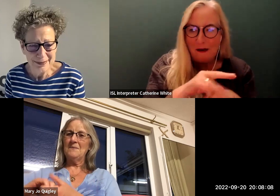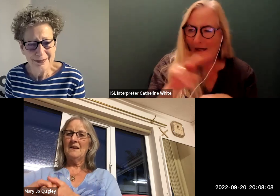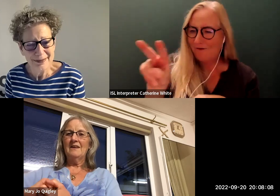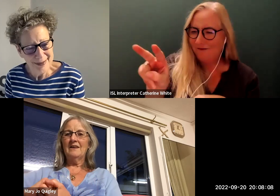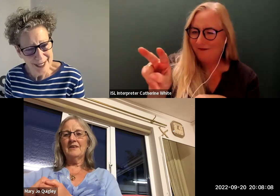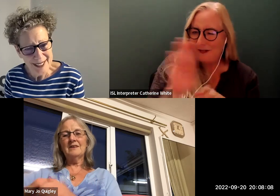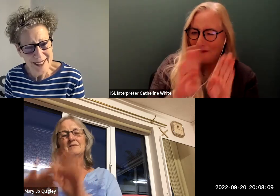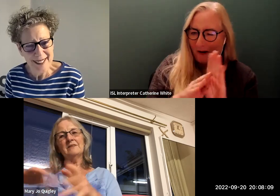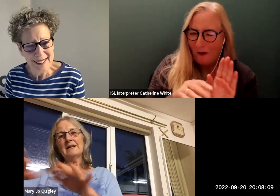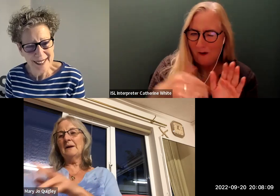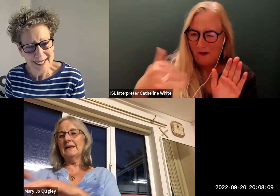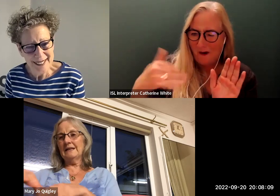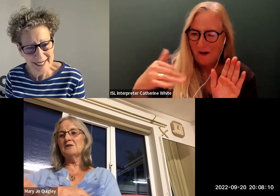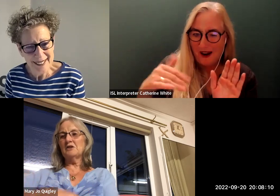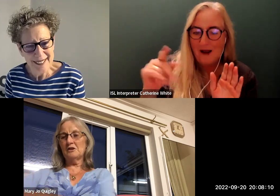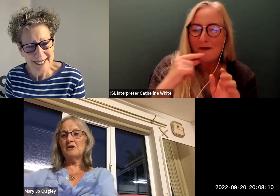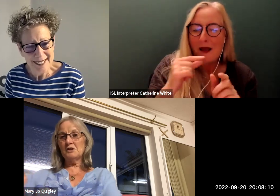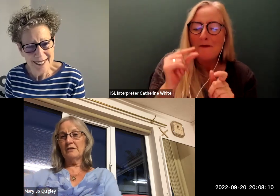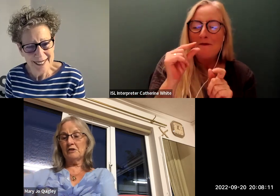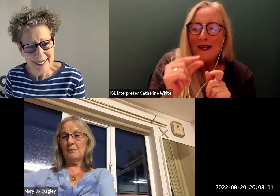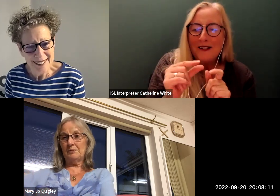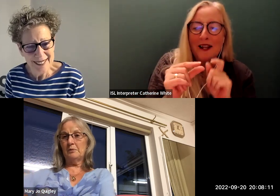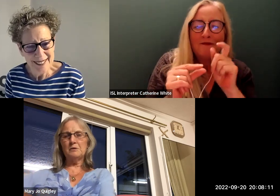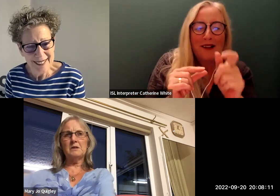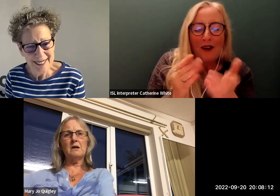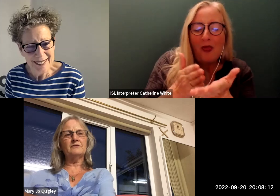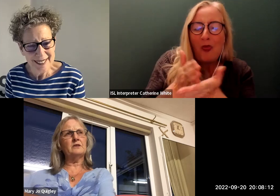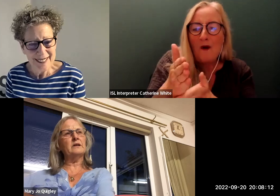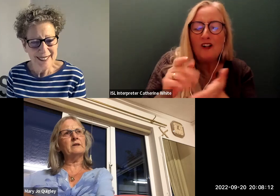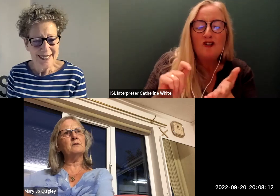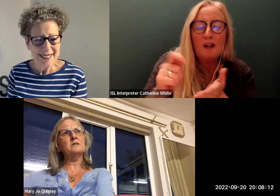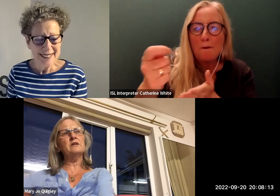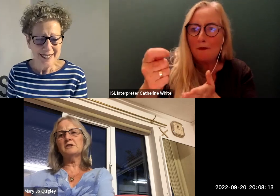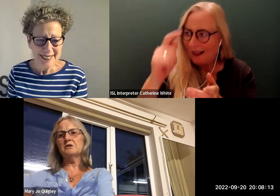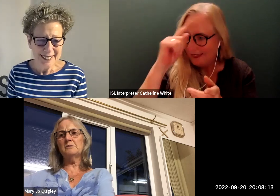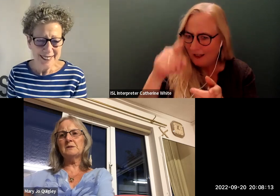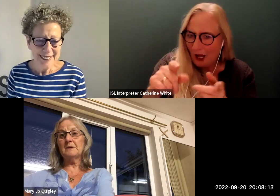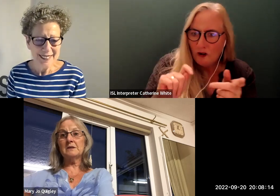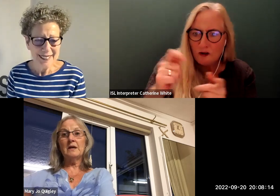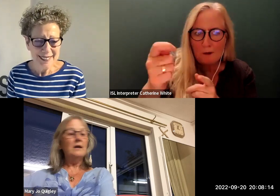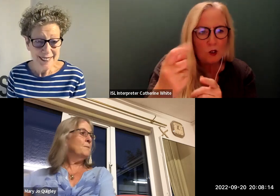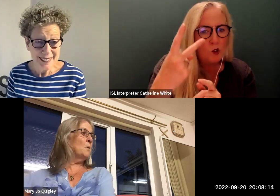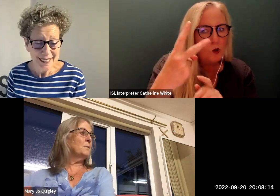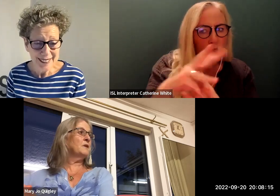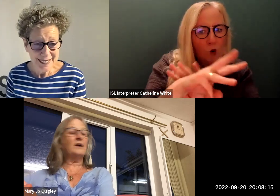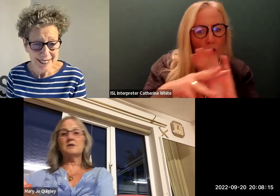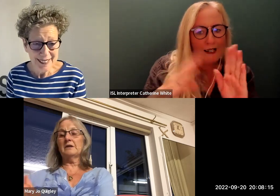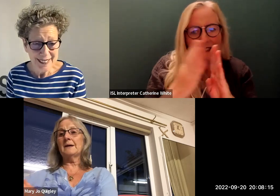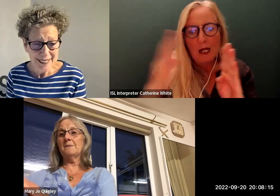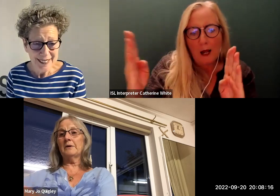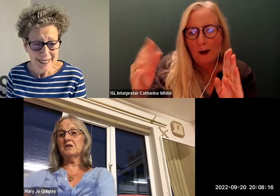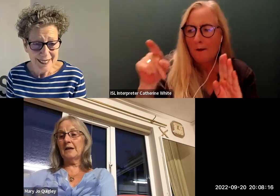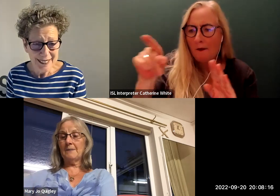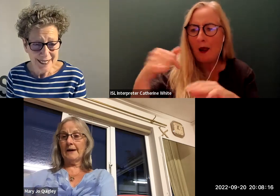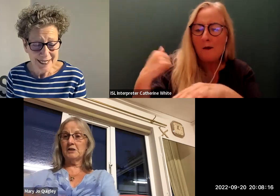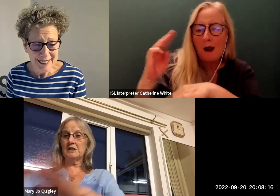him. And then little by little during the trip, which went on for, I think it was nearly 2 weeks, because Mum, in fact,